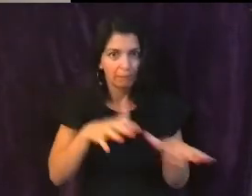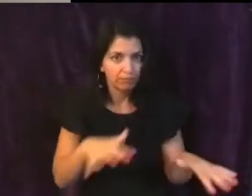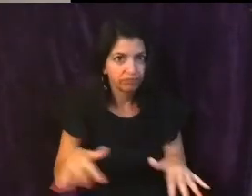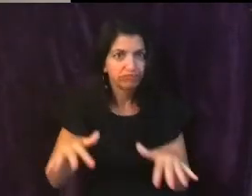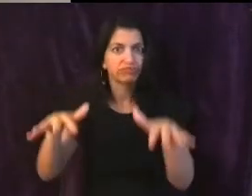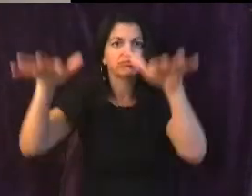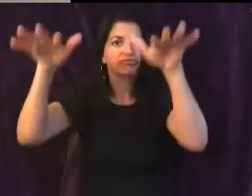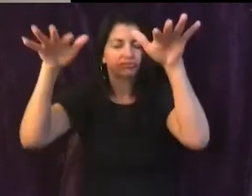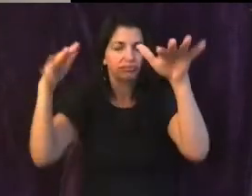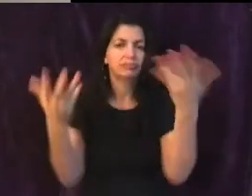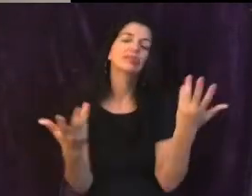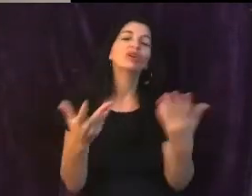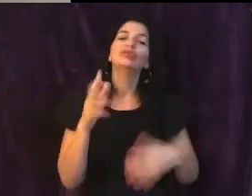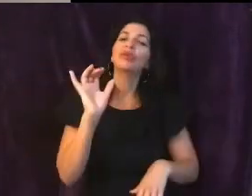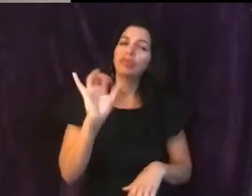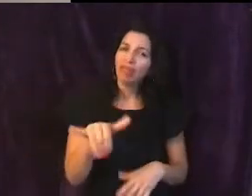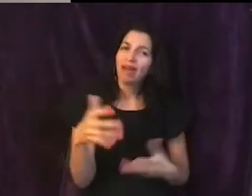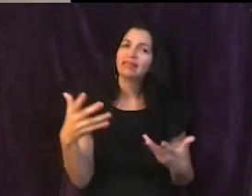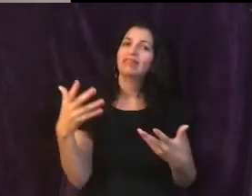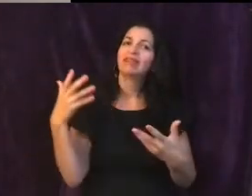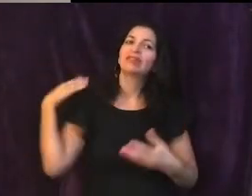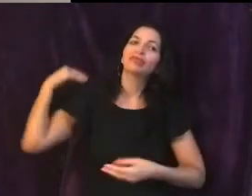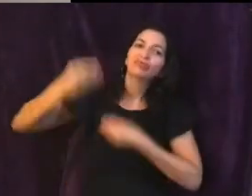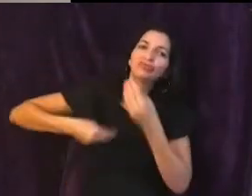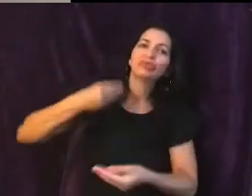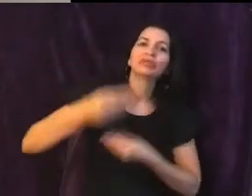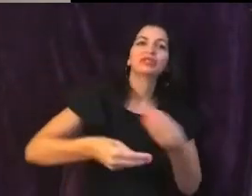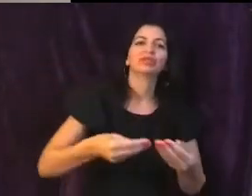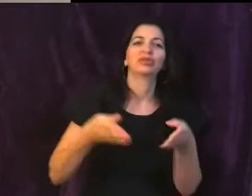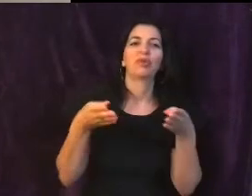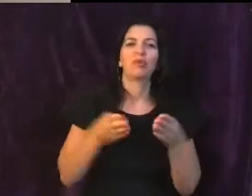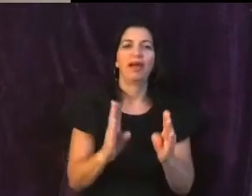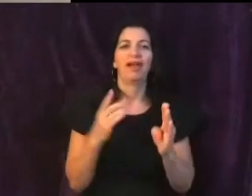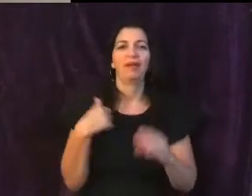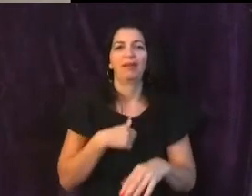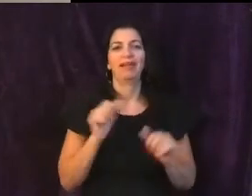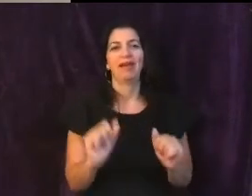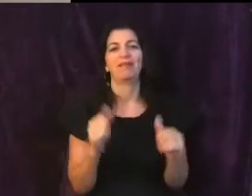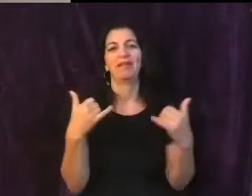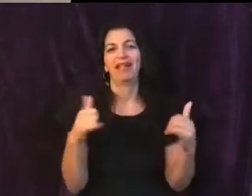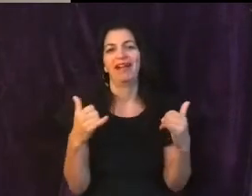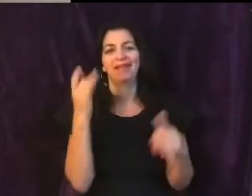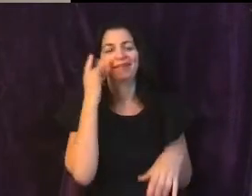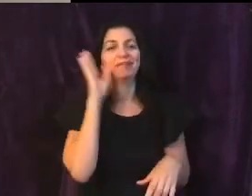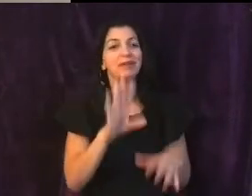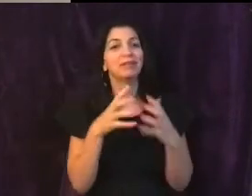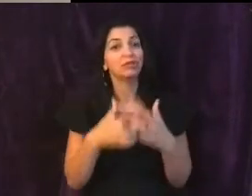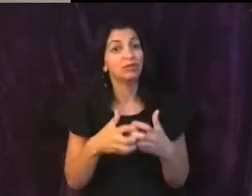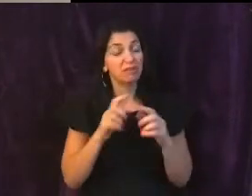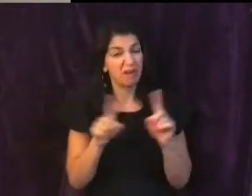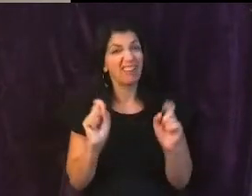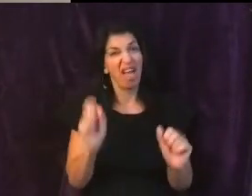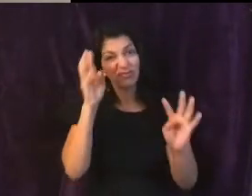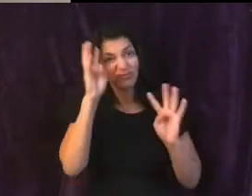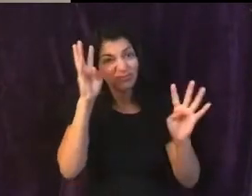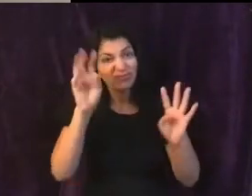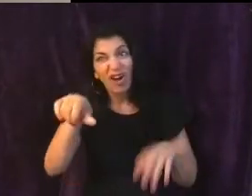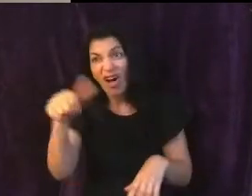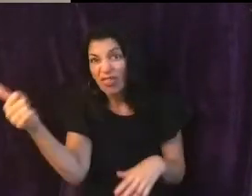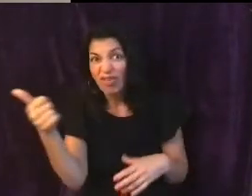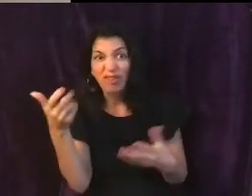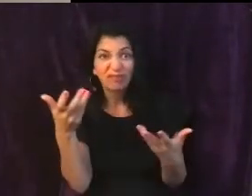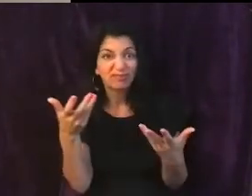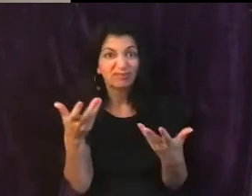traditional way to play the bee machine. But what are some other ways we can think of to play it? There's always the sort of percussive